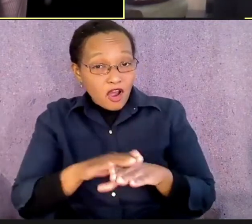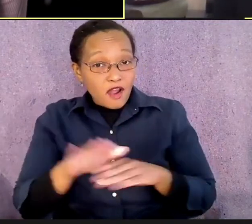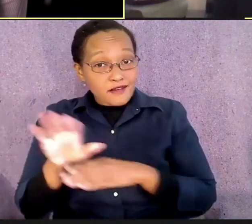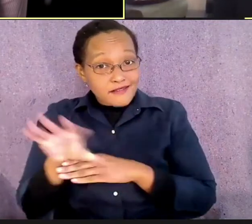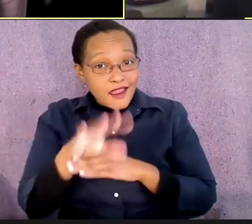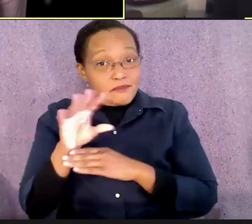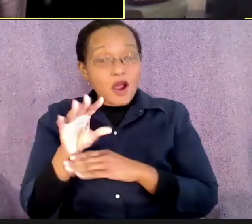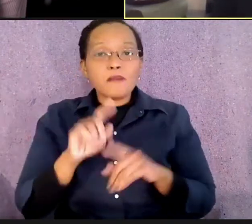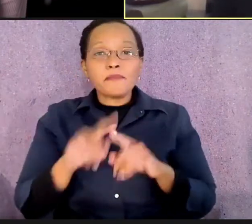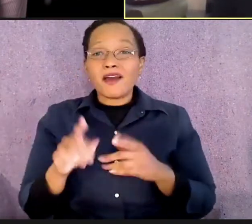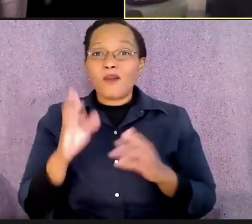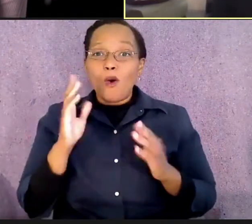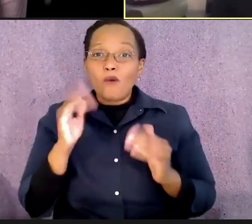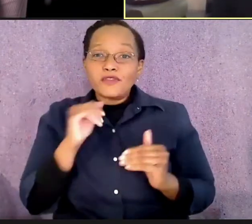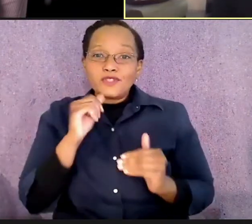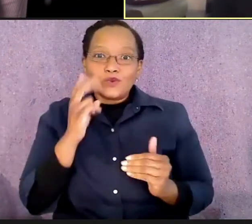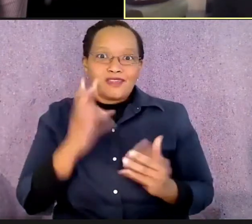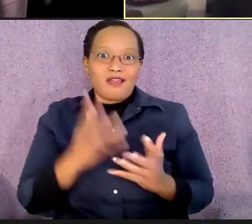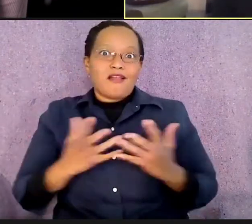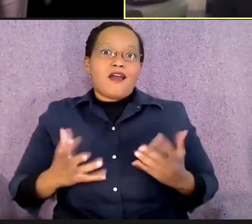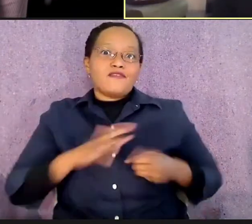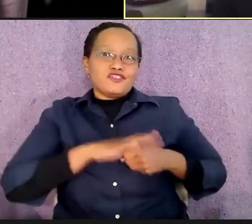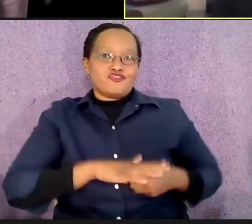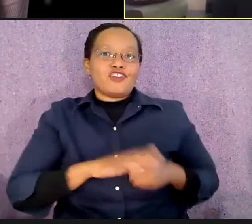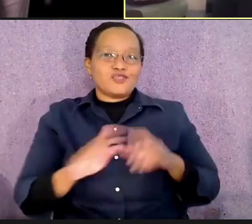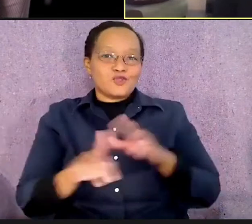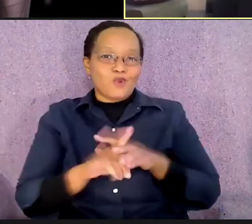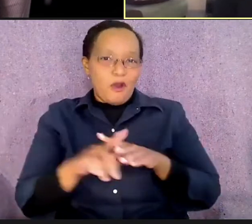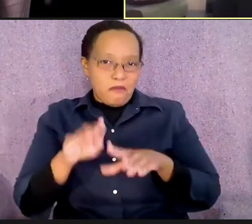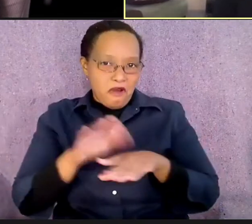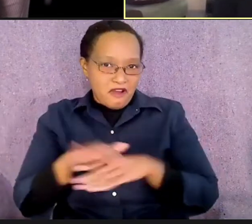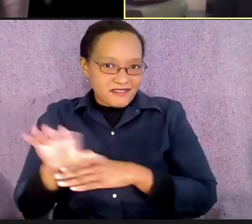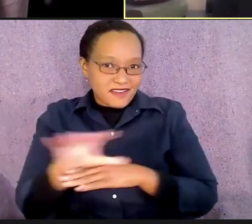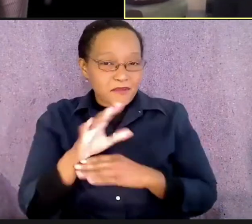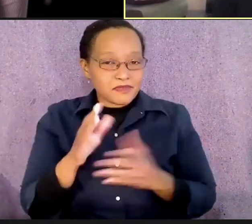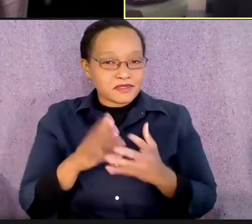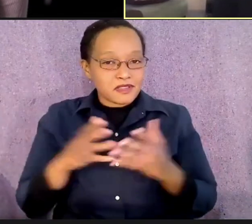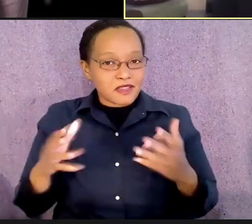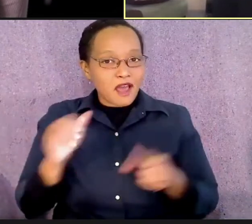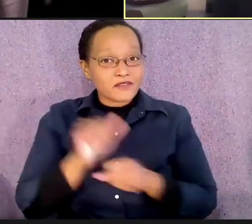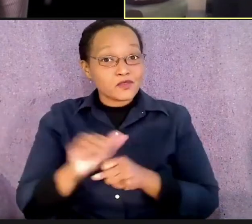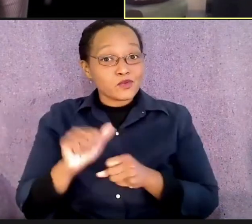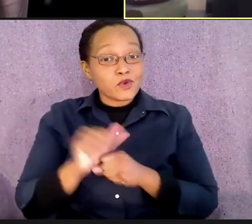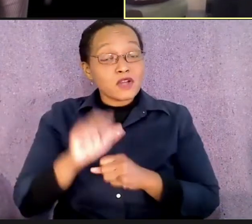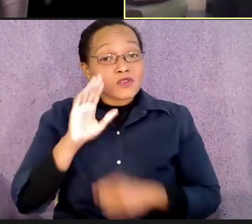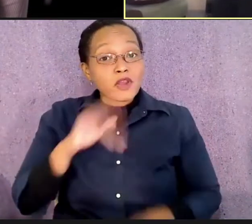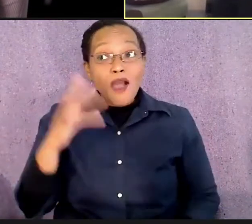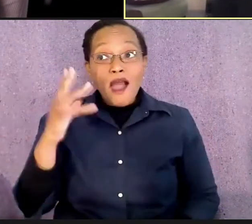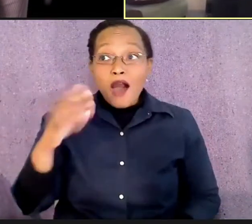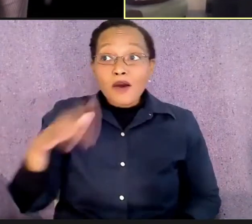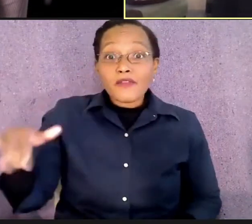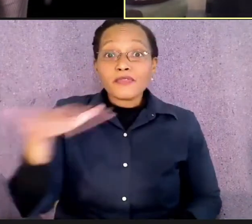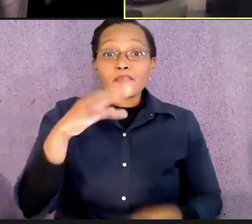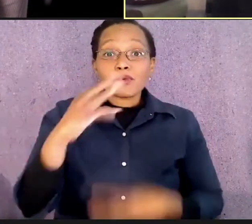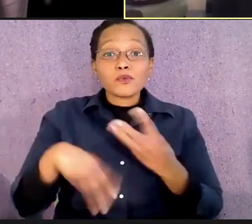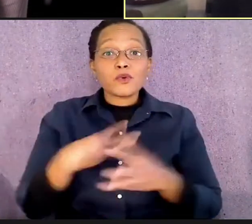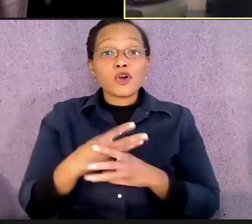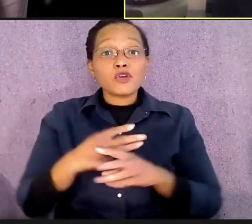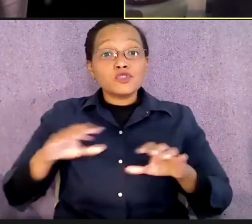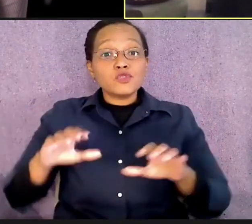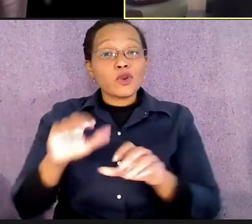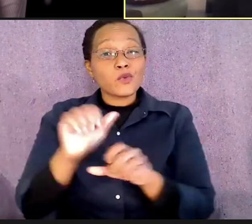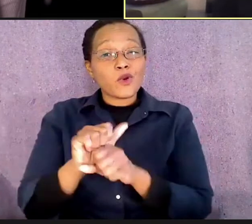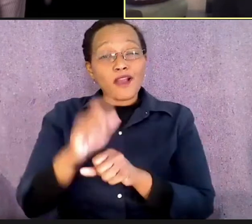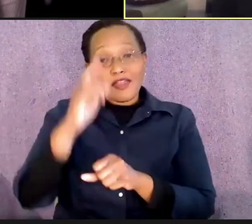a lot to be doing work right now. But I also know that even being out in the world doing that work, I think about like my CNN